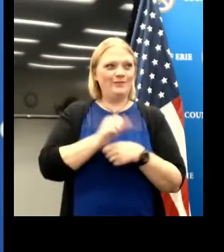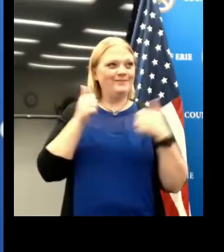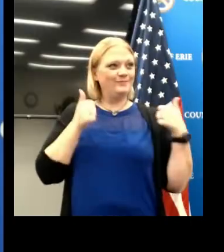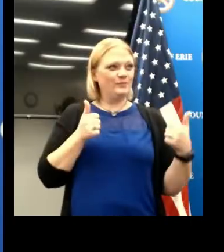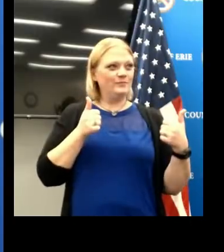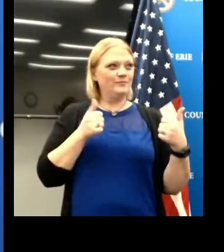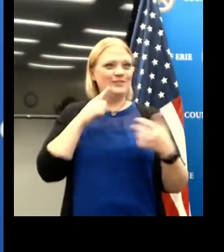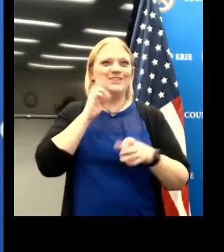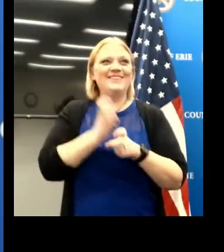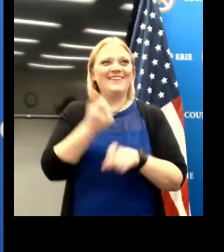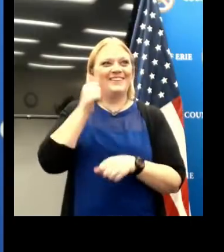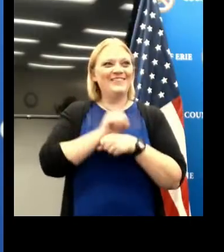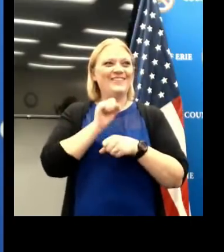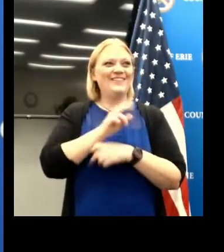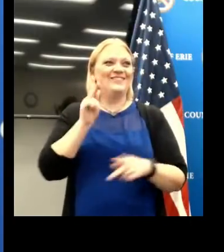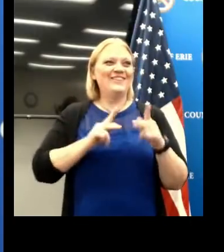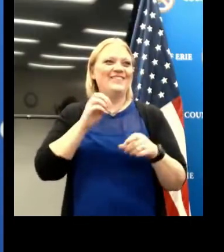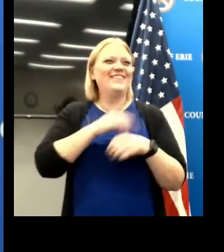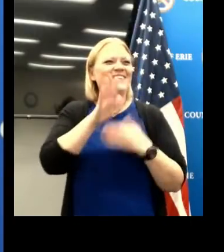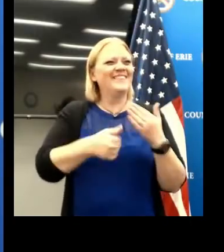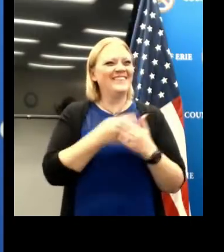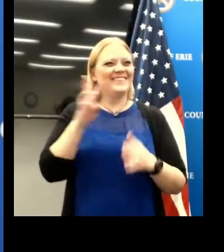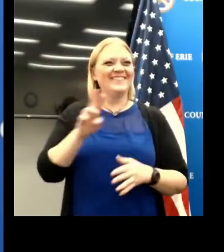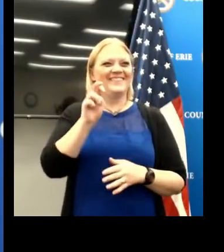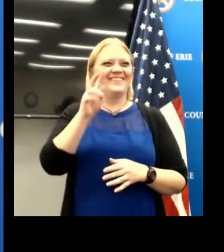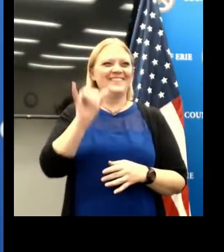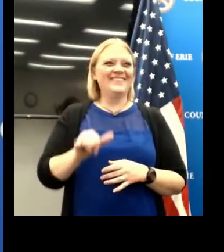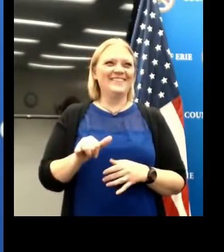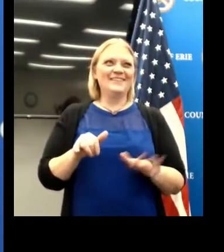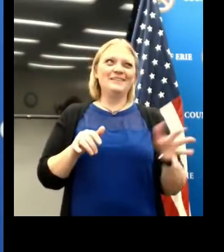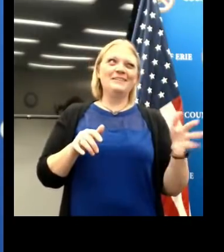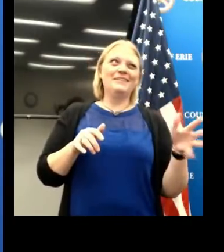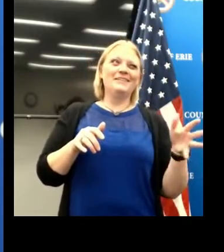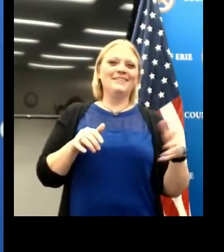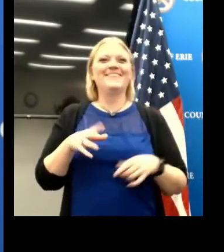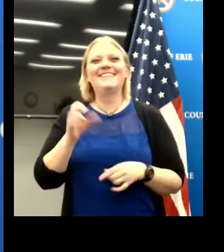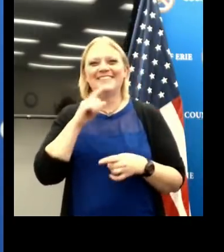She's one of the hardest working people in all of Western New York right now. And to all, be safe and well.